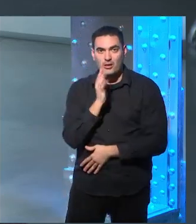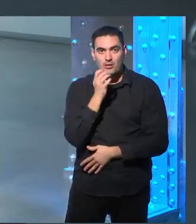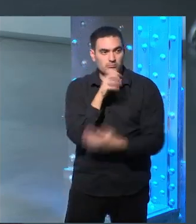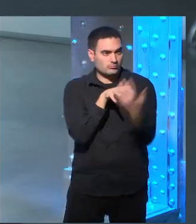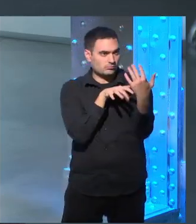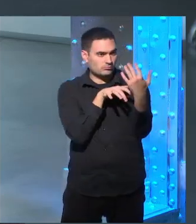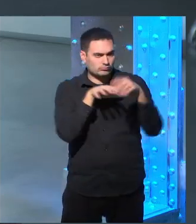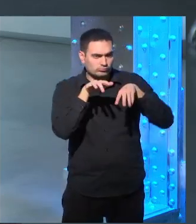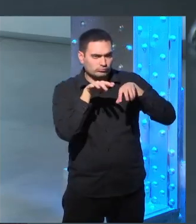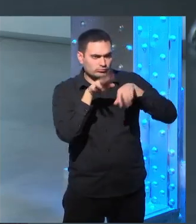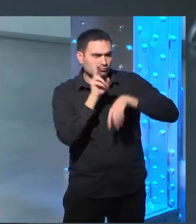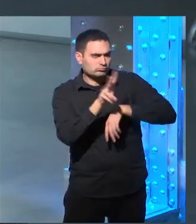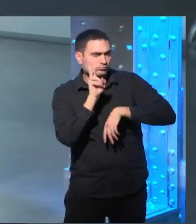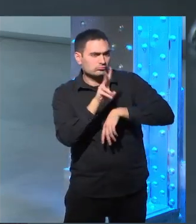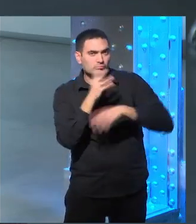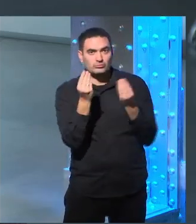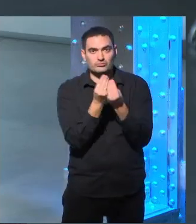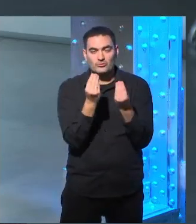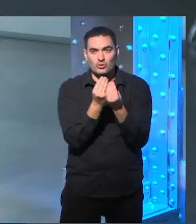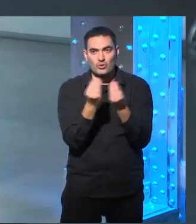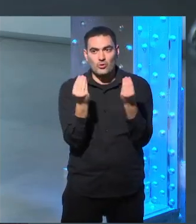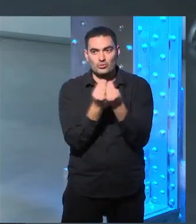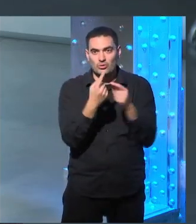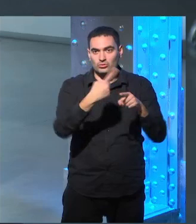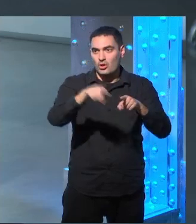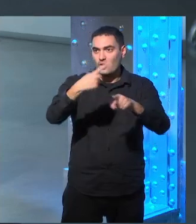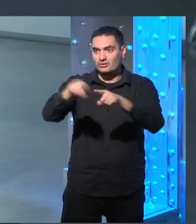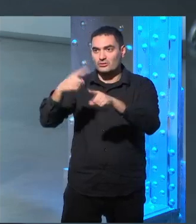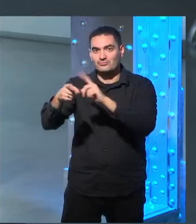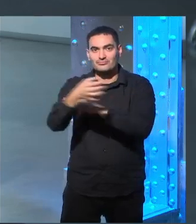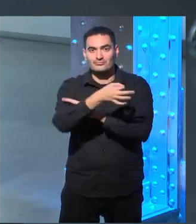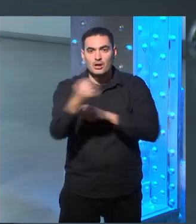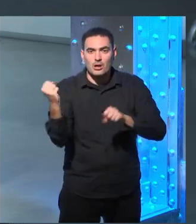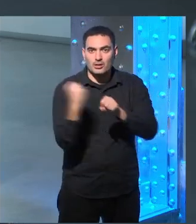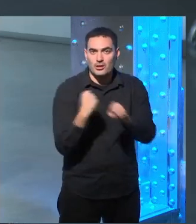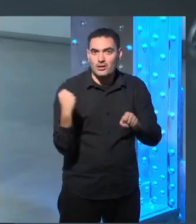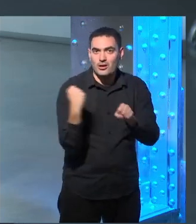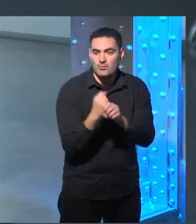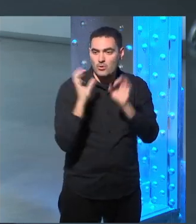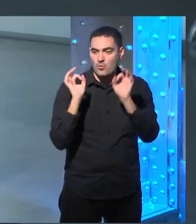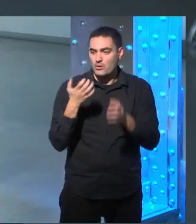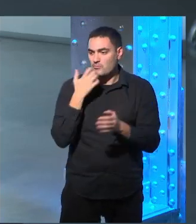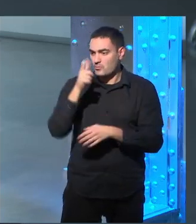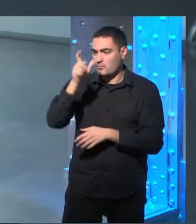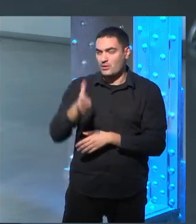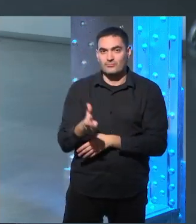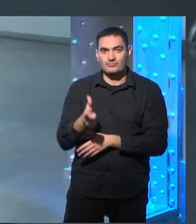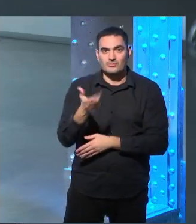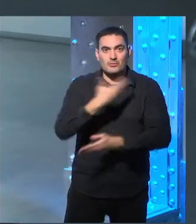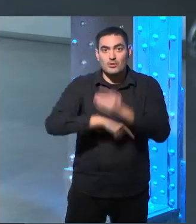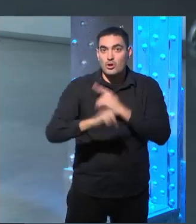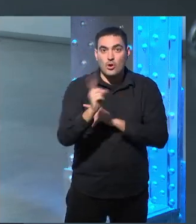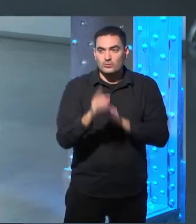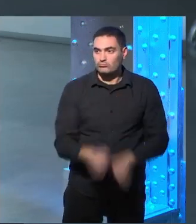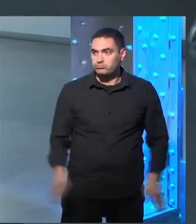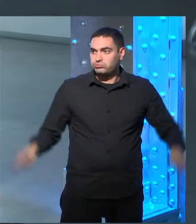integrate people with disabilities that perhaps with a computer and with the appropriate means is going to be able to work the same